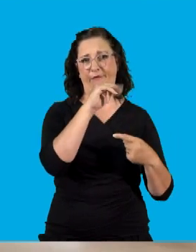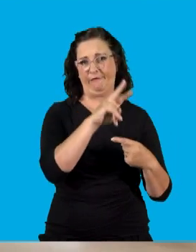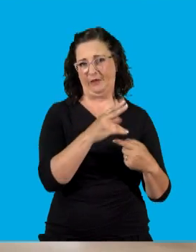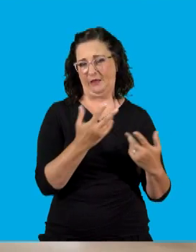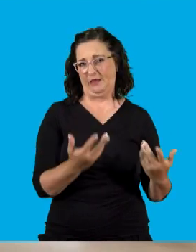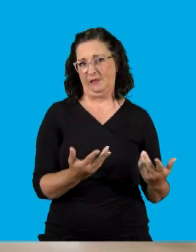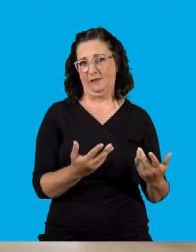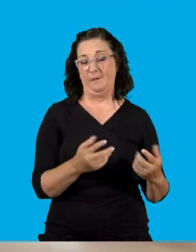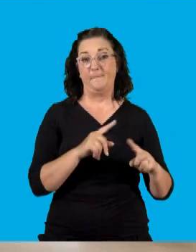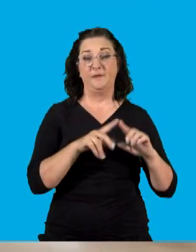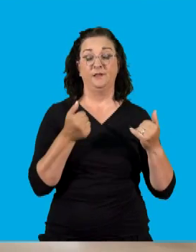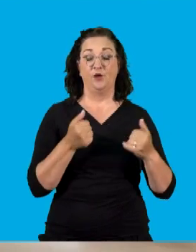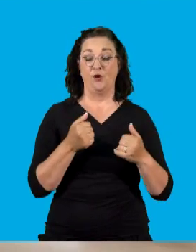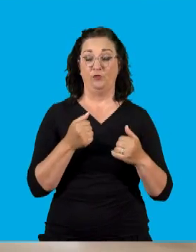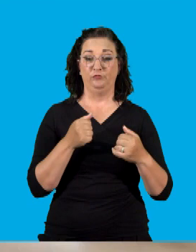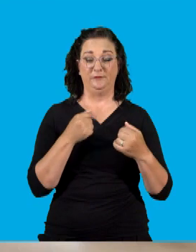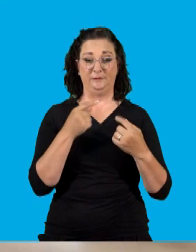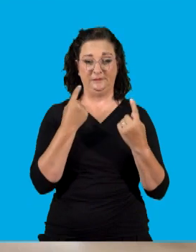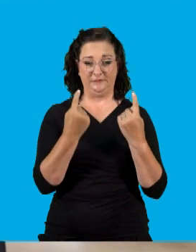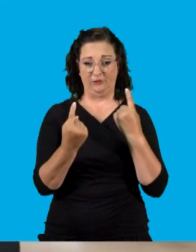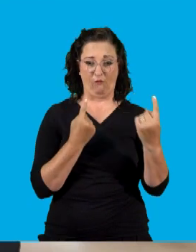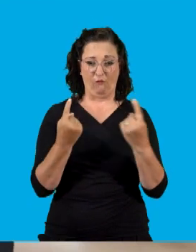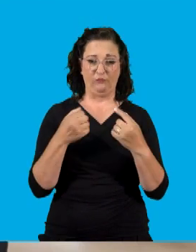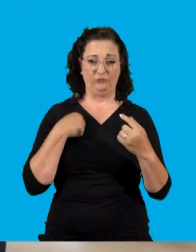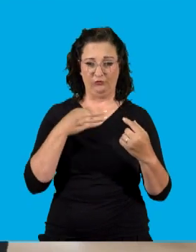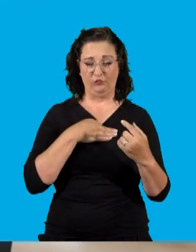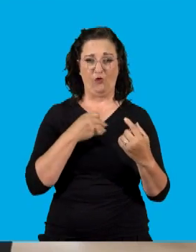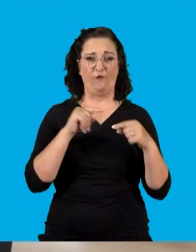what? It causes a conflict between the employees.